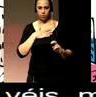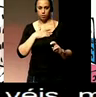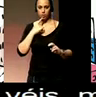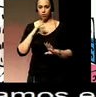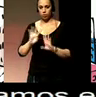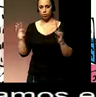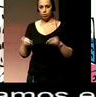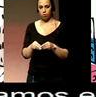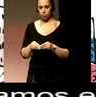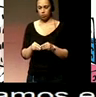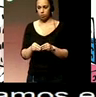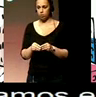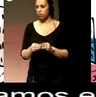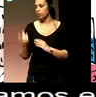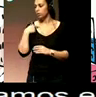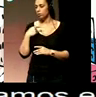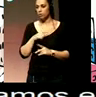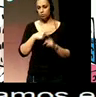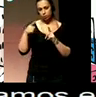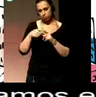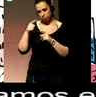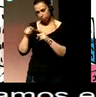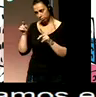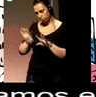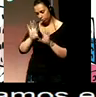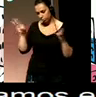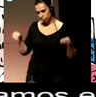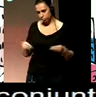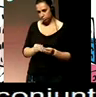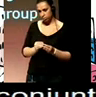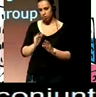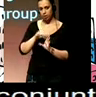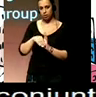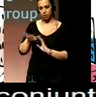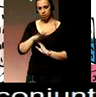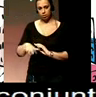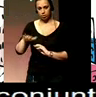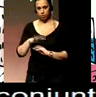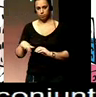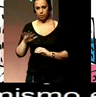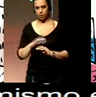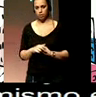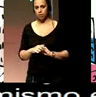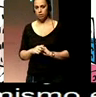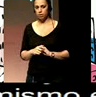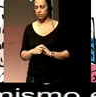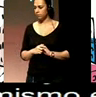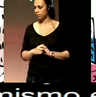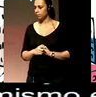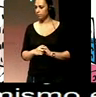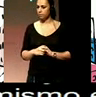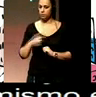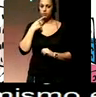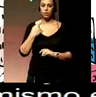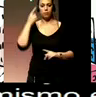thing, it's a group of things in the same place, because there are